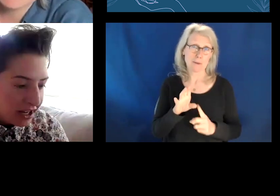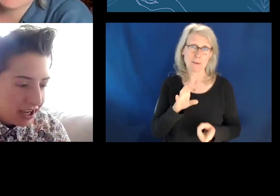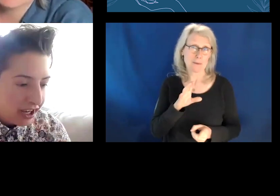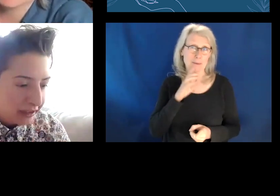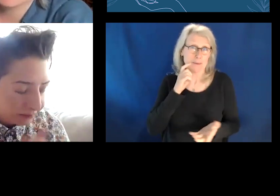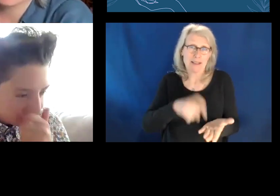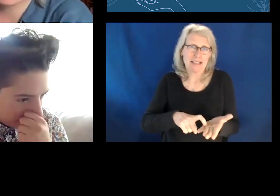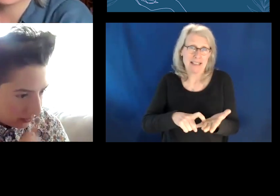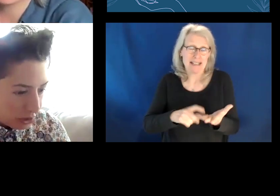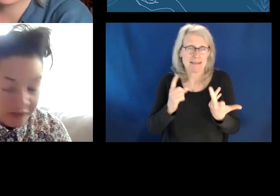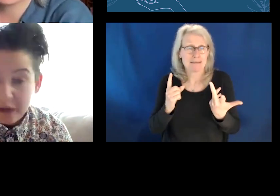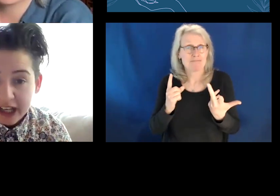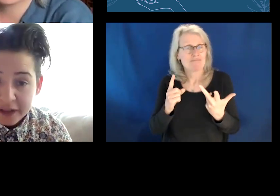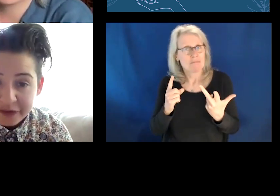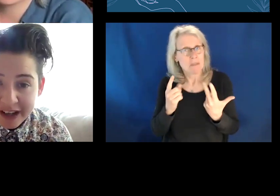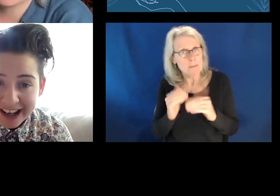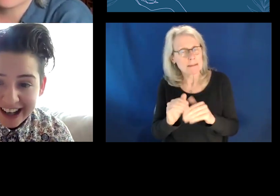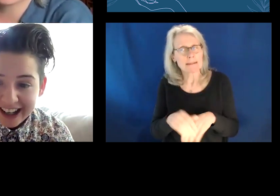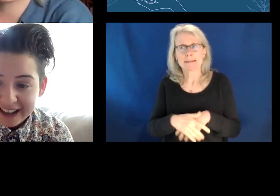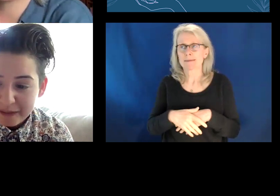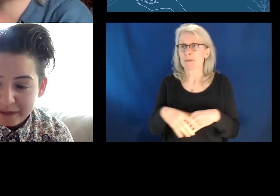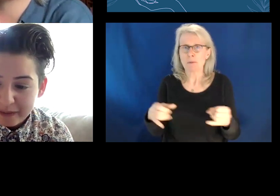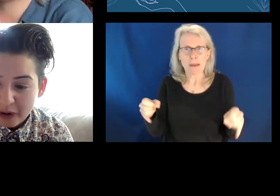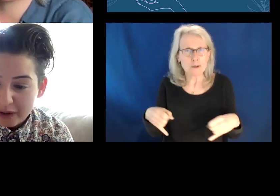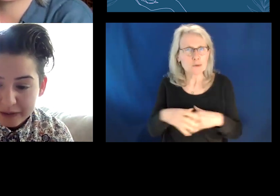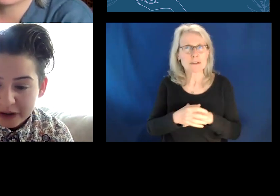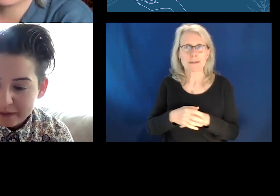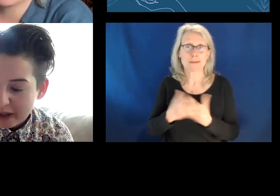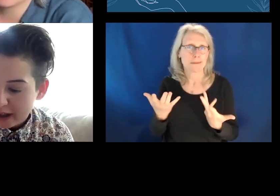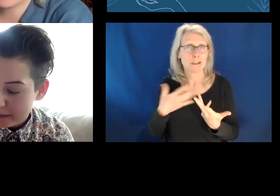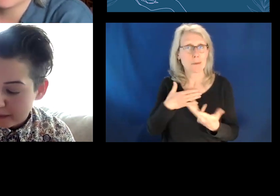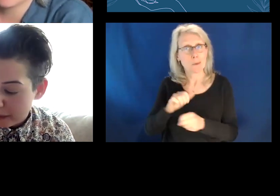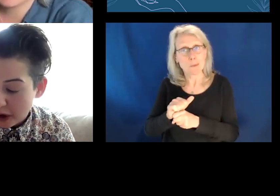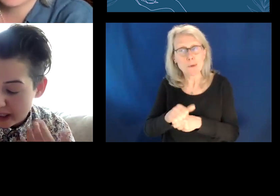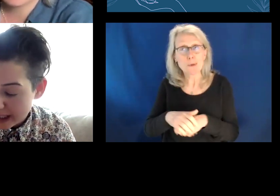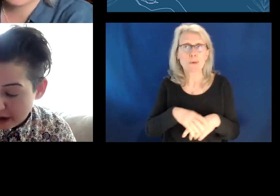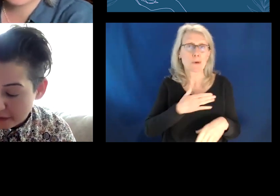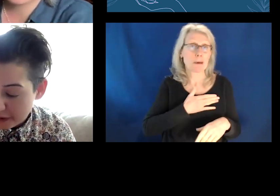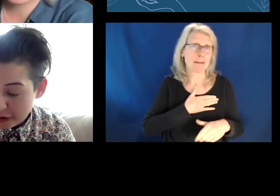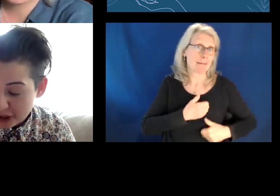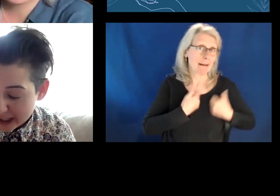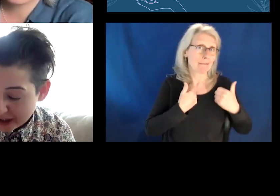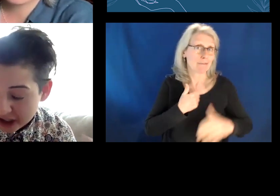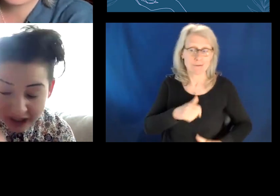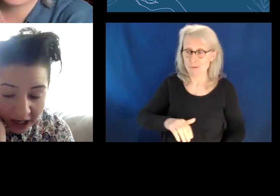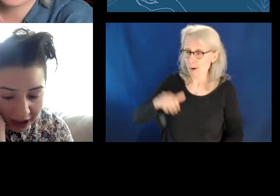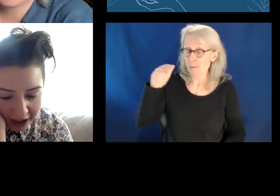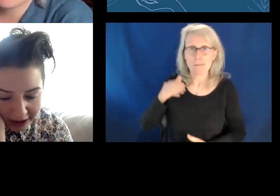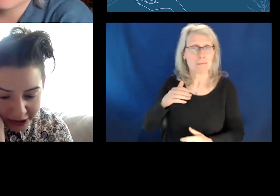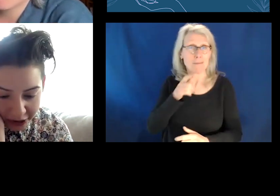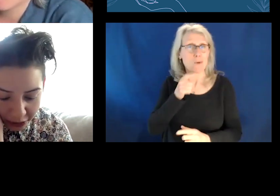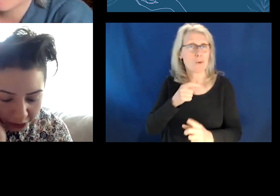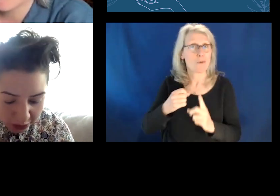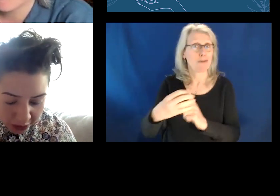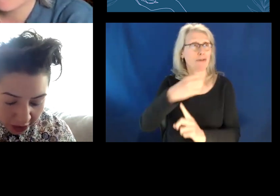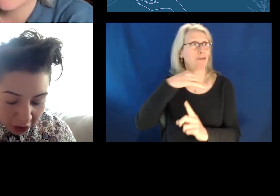generationally part of my life, or, you know, my process of socialization.